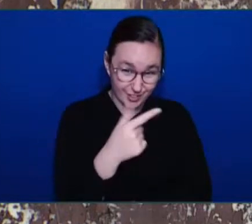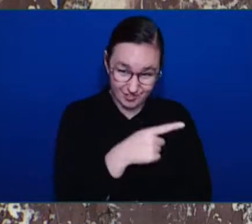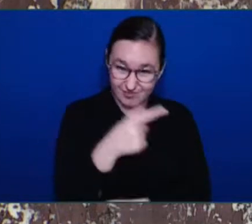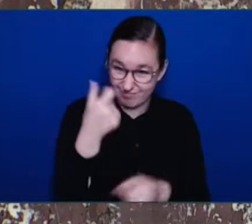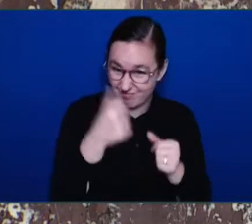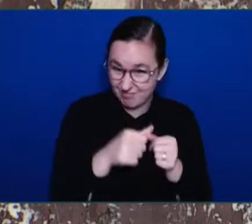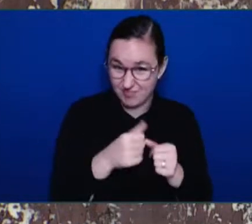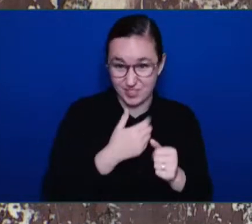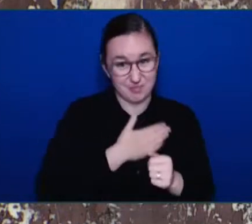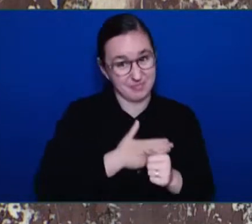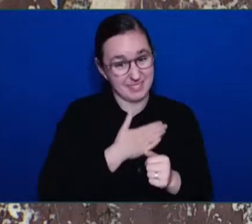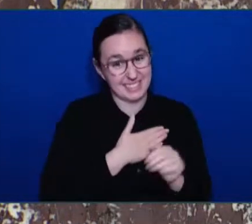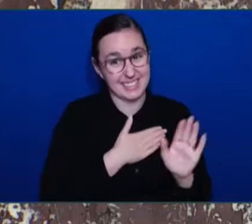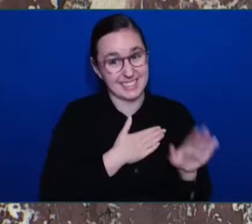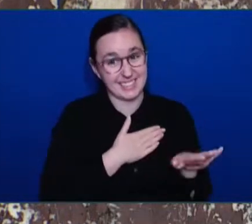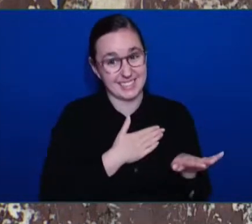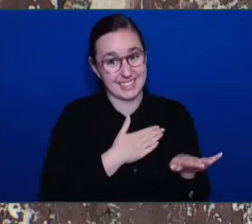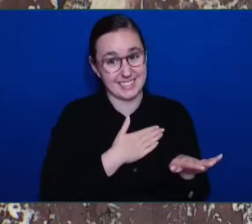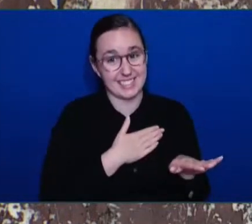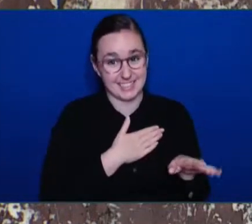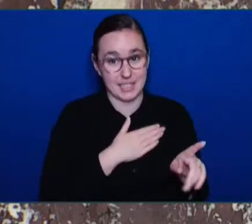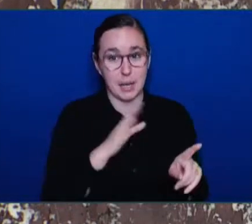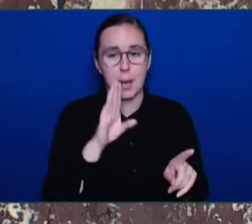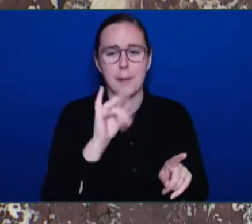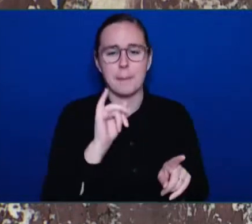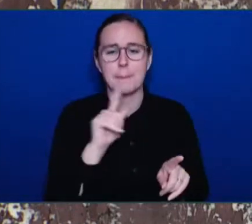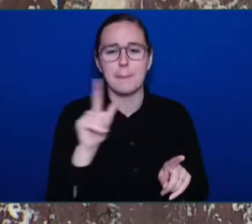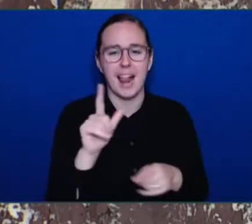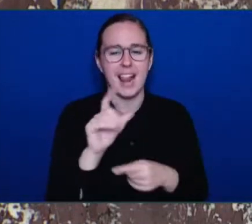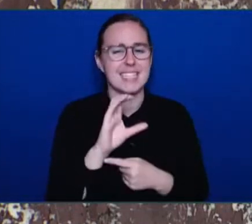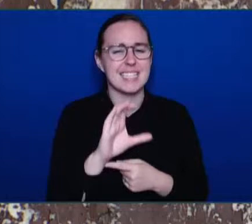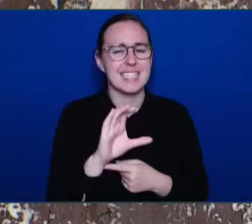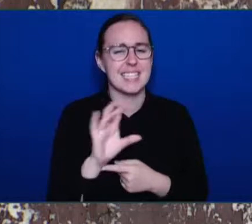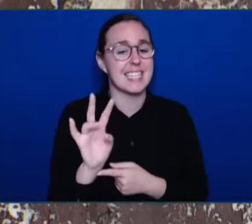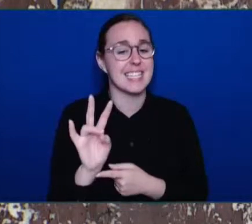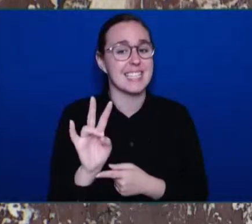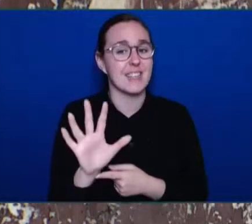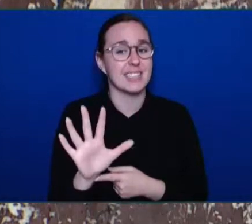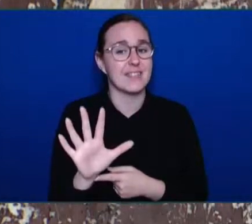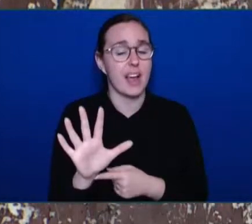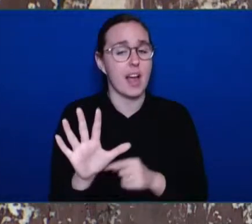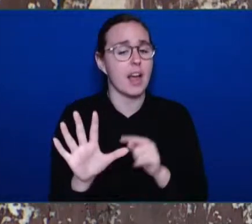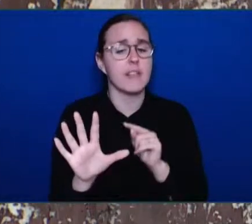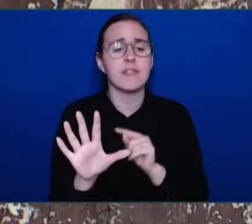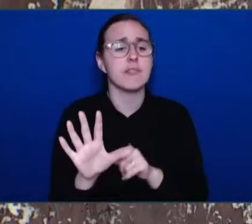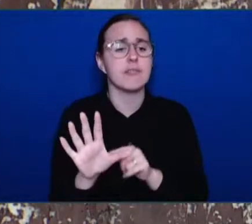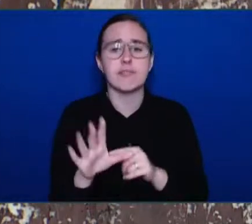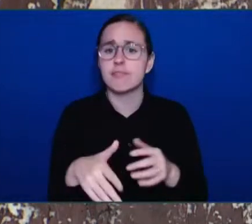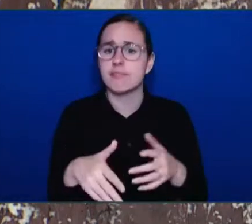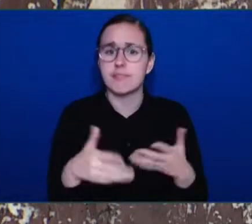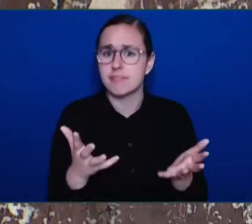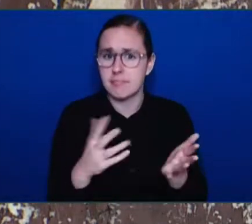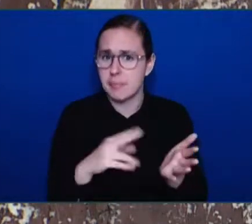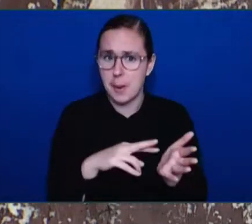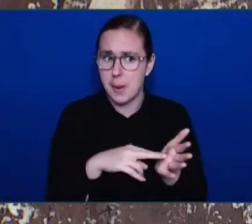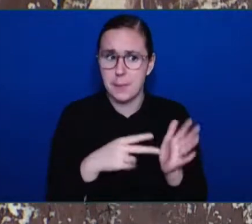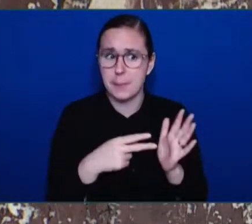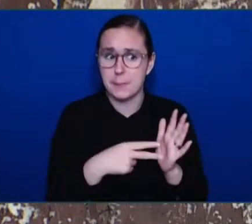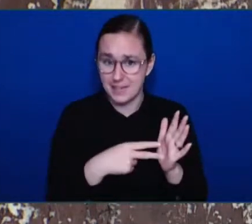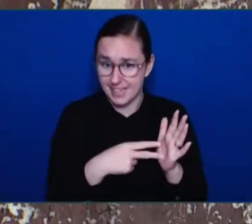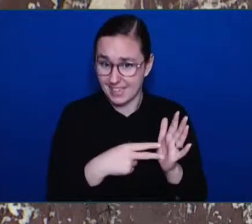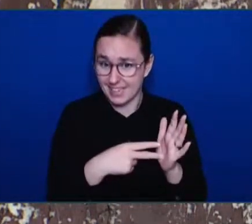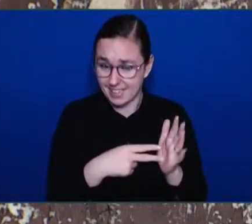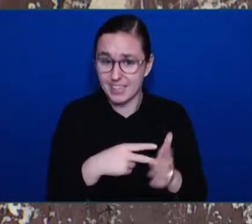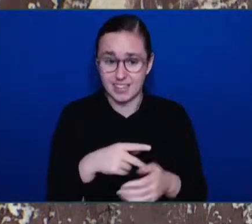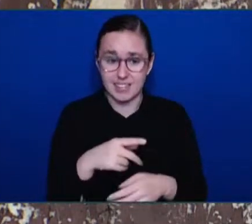or making sure that the judge is seized with evidence that an individual should be held in custody when it is appropriate to do so. And I'd like to tell you that last